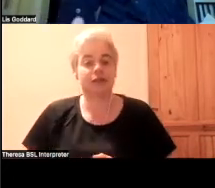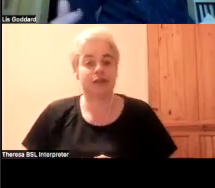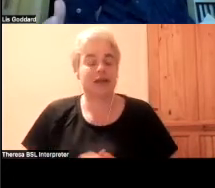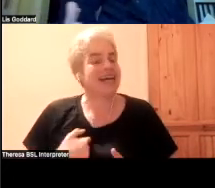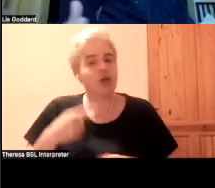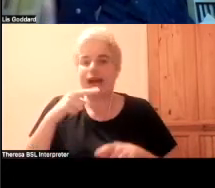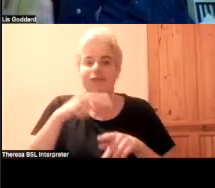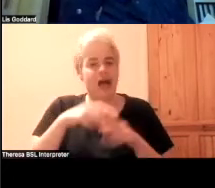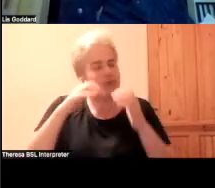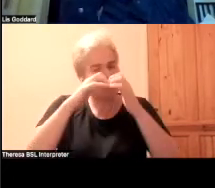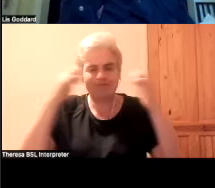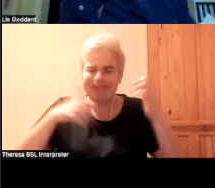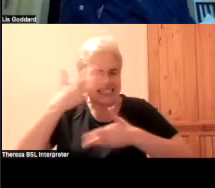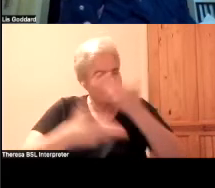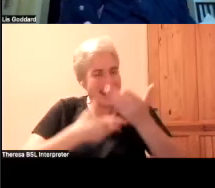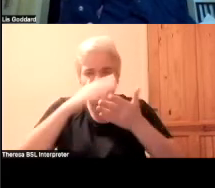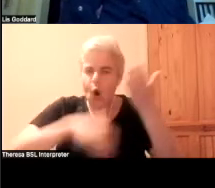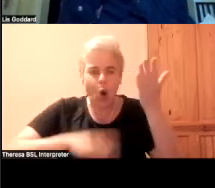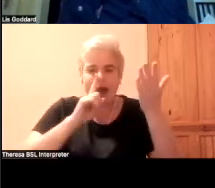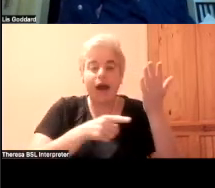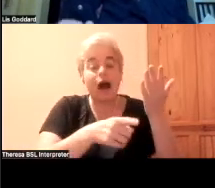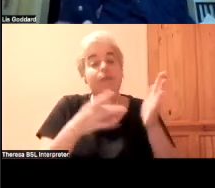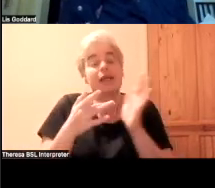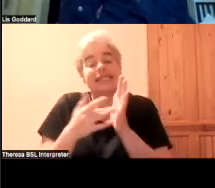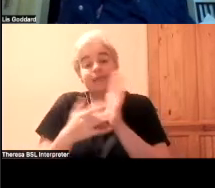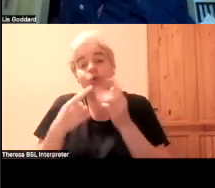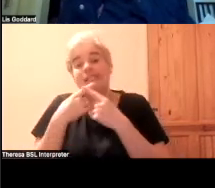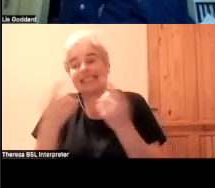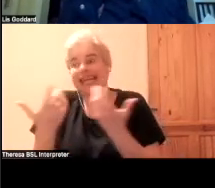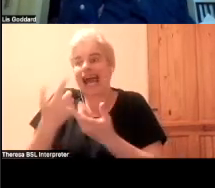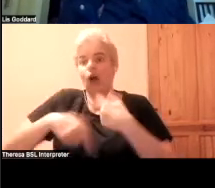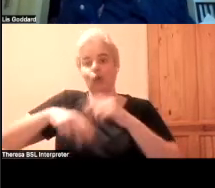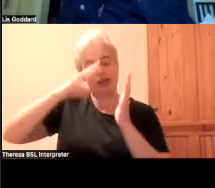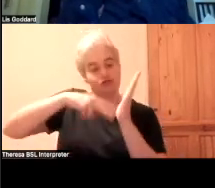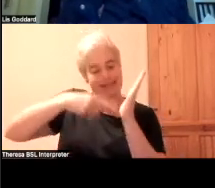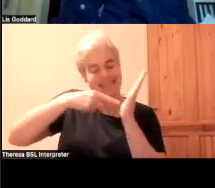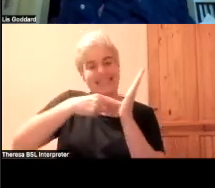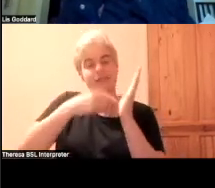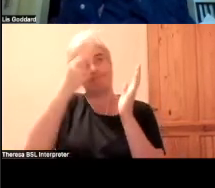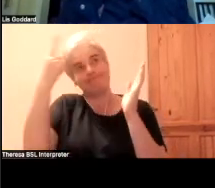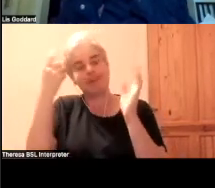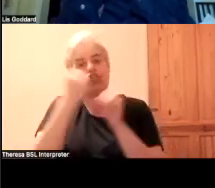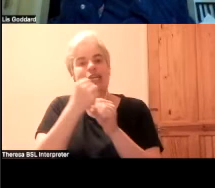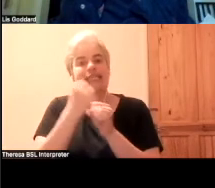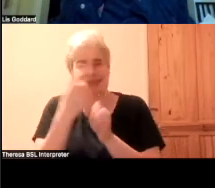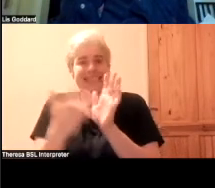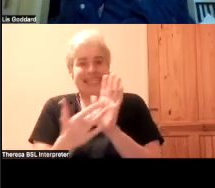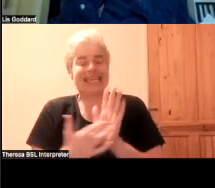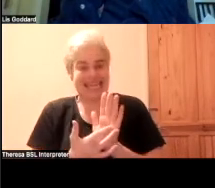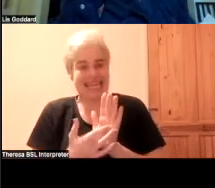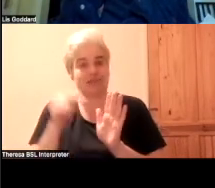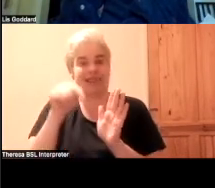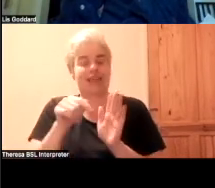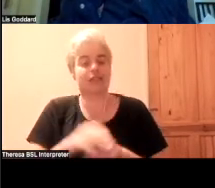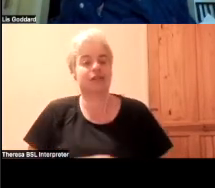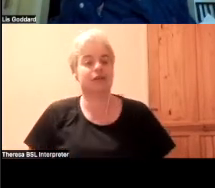time to unpack all of this here, but it's important to say that how we read Genesis is key to this.